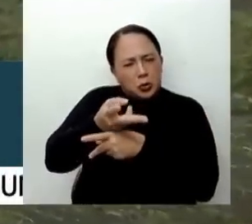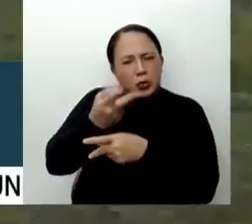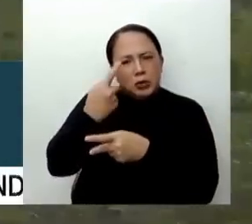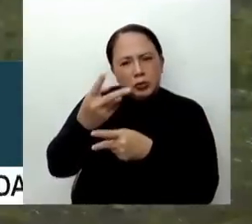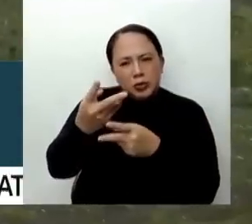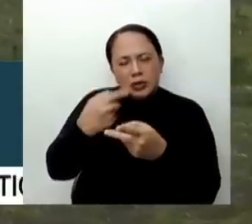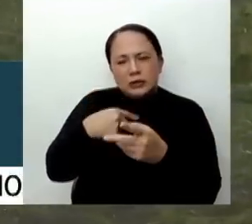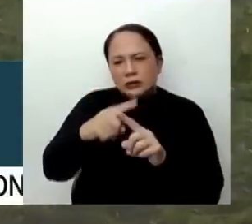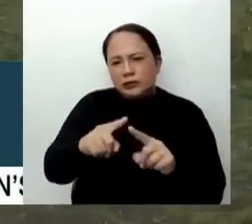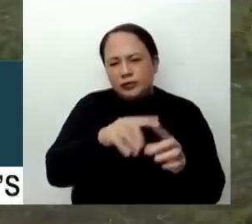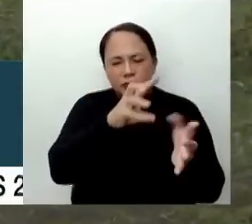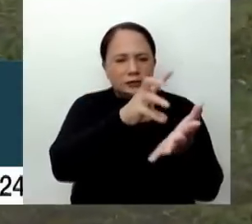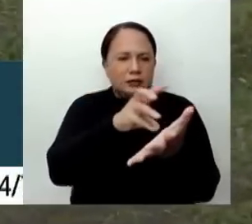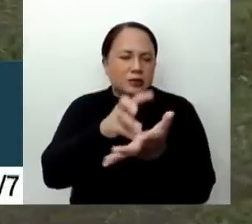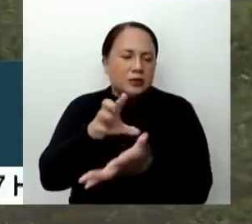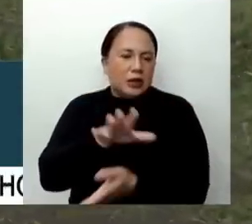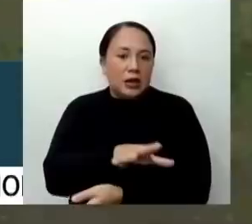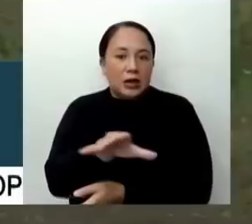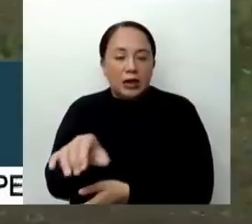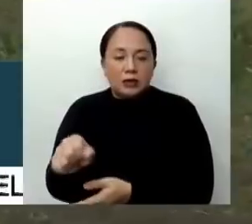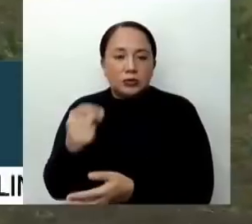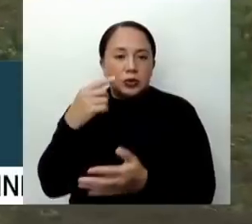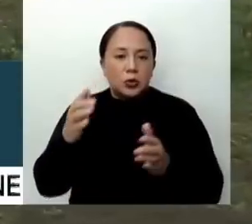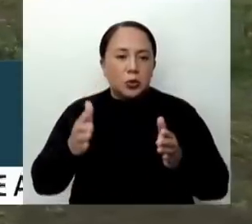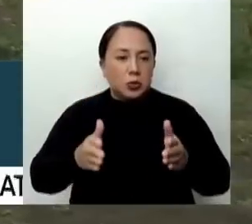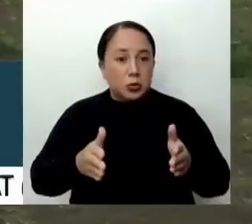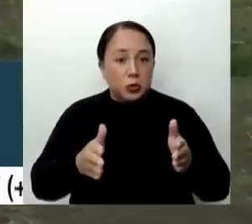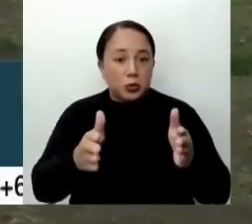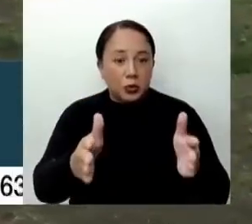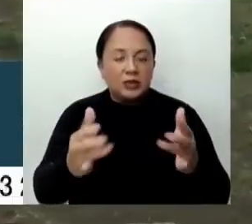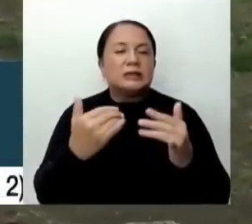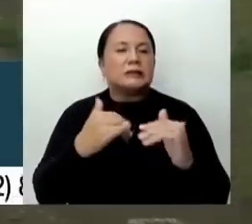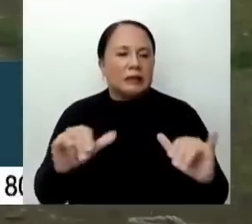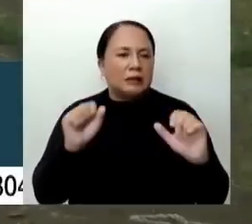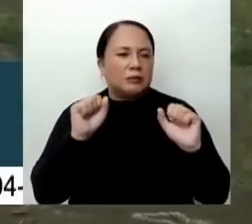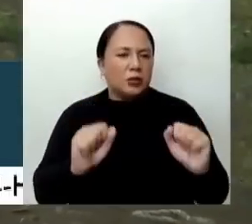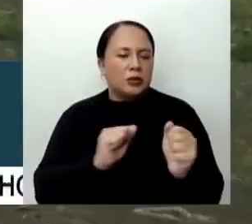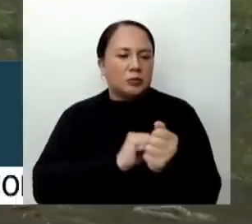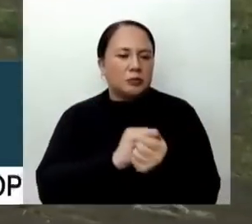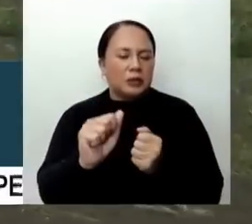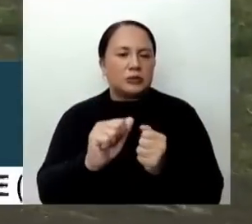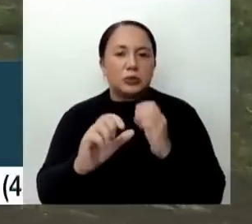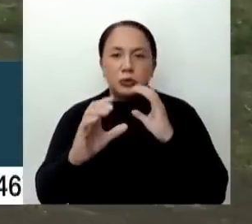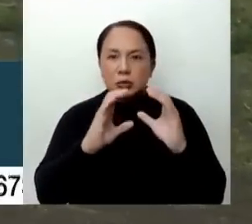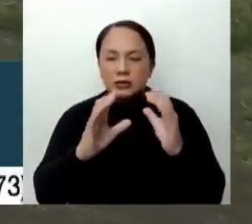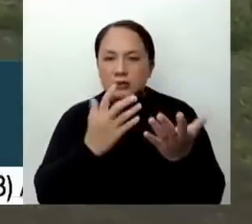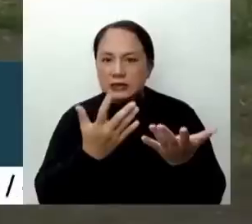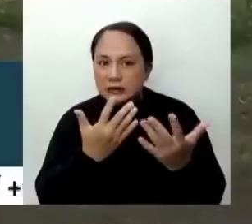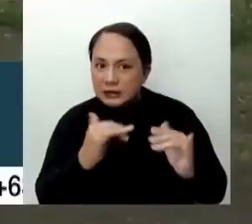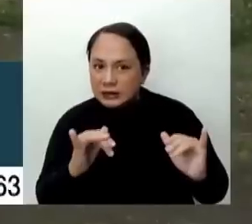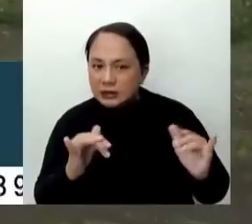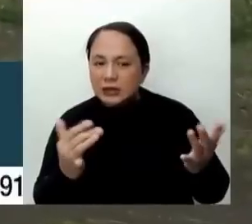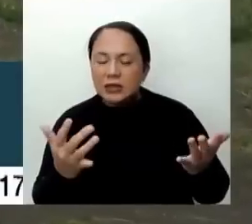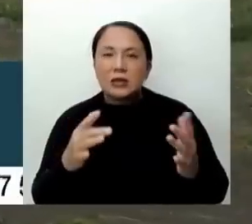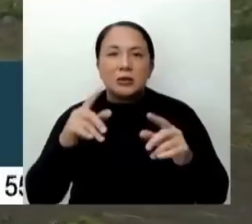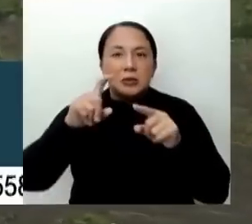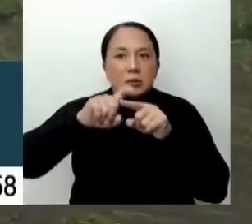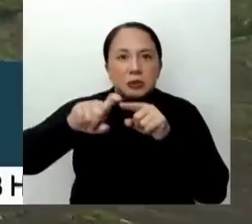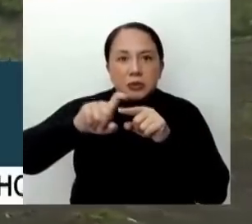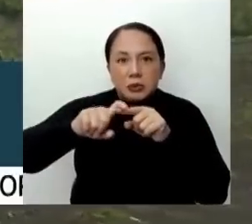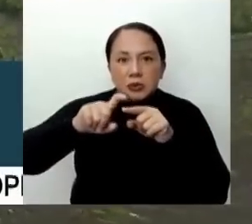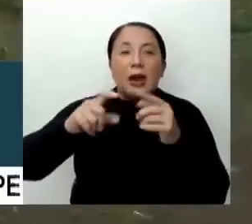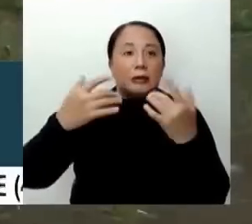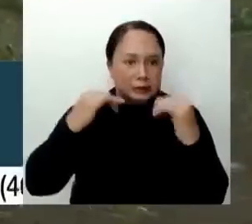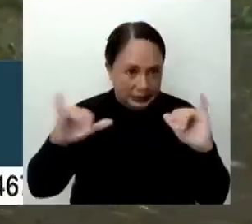in Cagayan. For now, all roads in the province are still passable and communications lines and electricity supply are